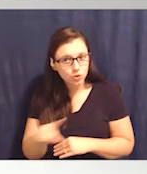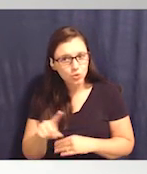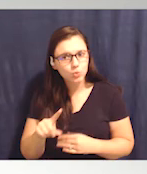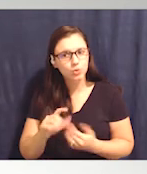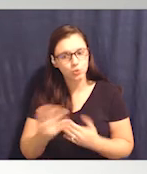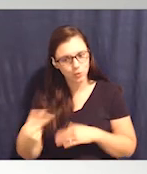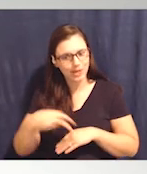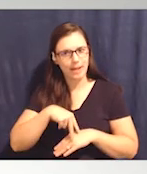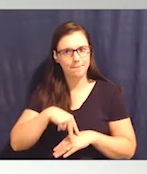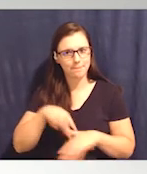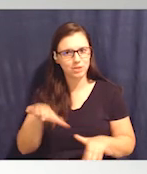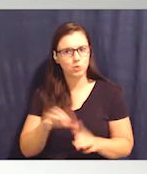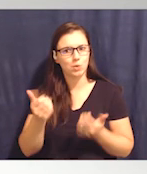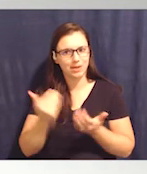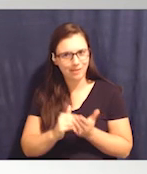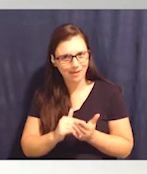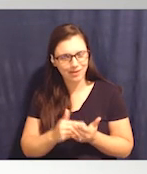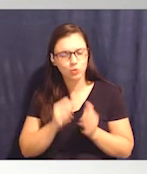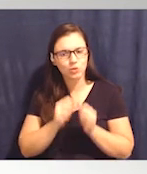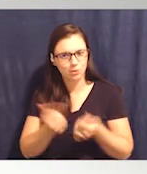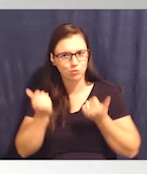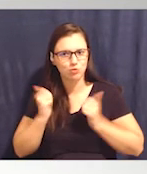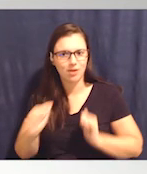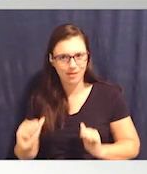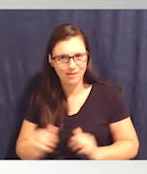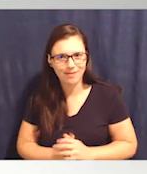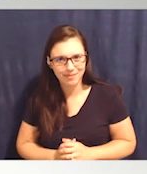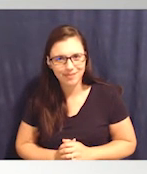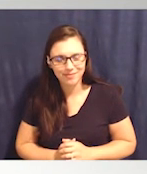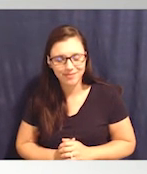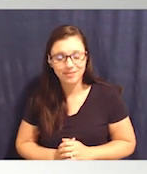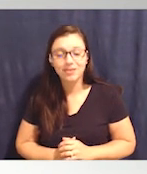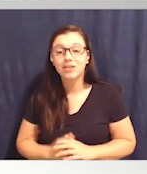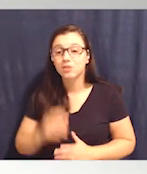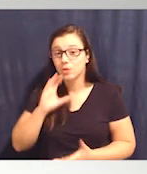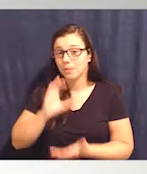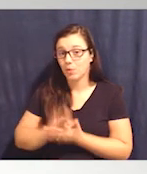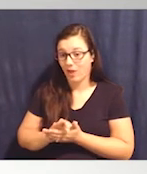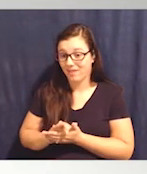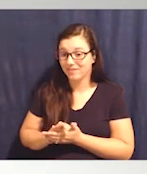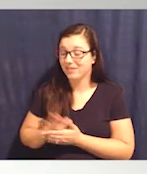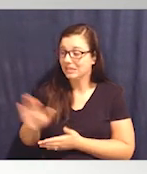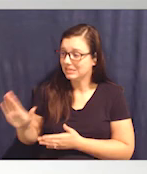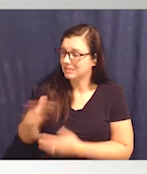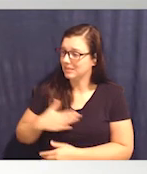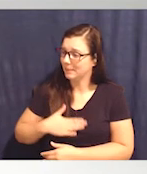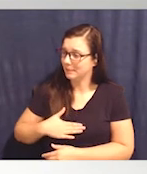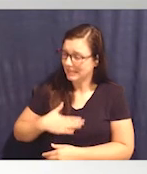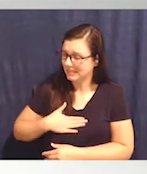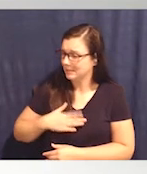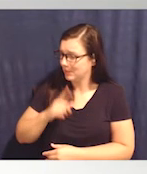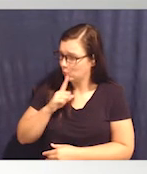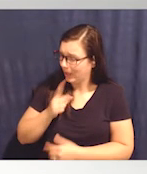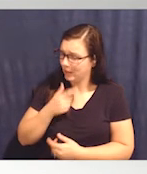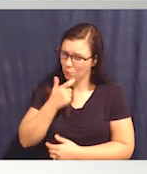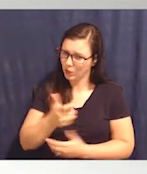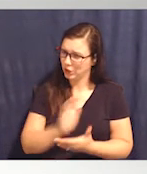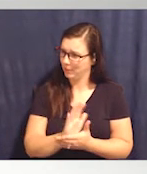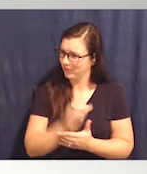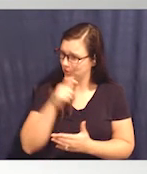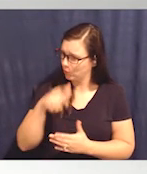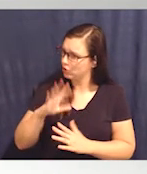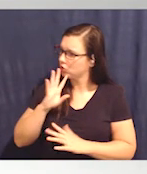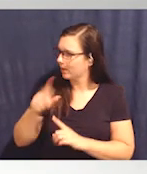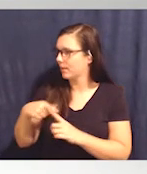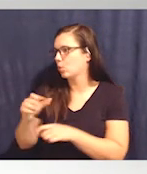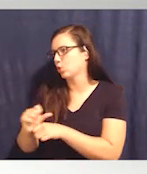trying. I mean, like I said, I saw my wife, would you please be quiet? I'm watching the movie. I don't need you talking about work right now. So